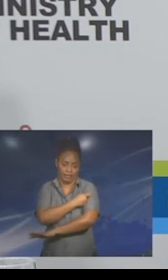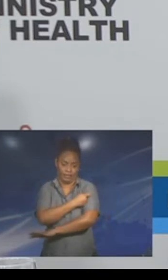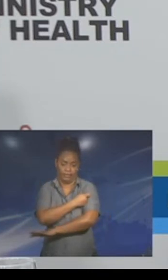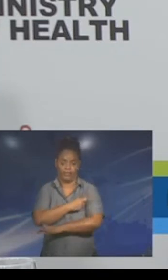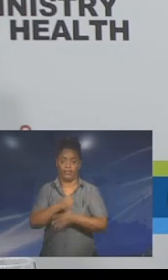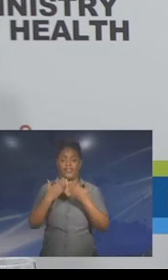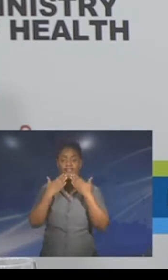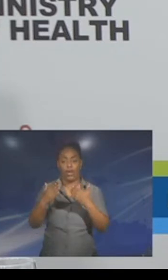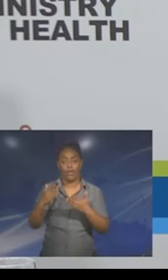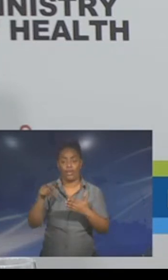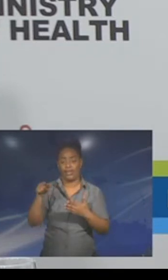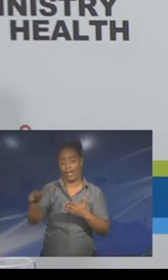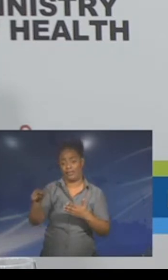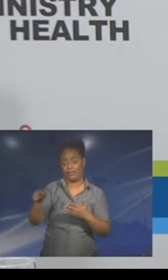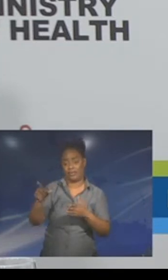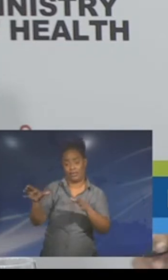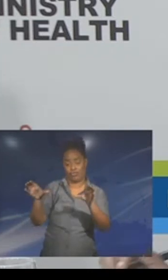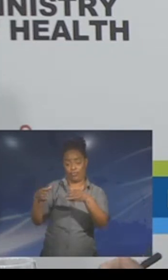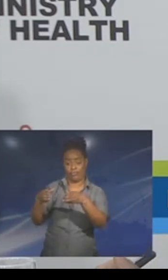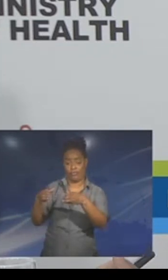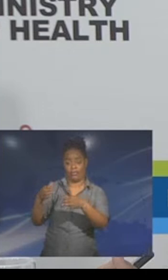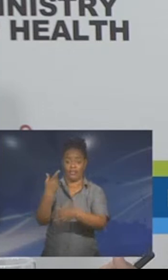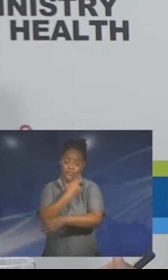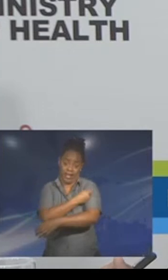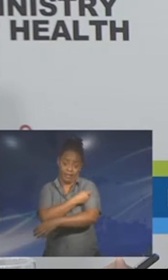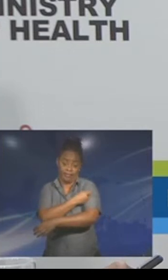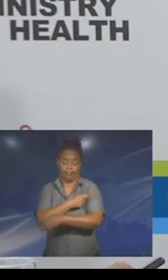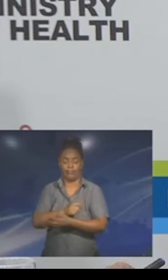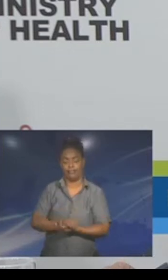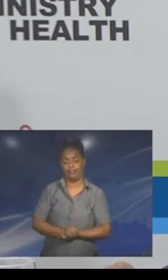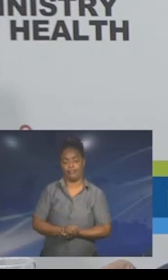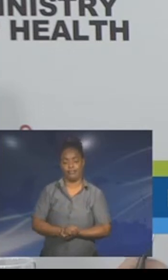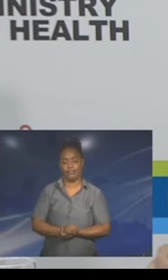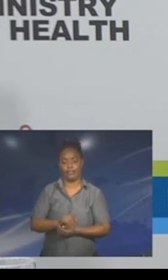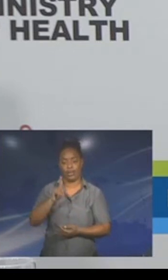those 715,000 persons.